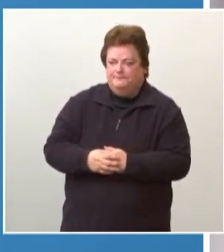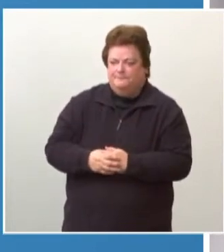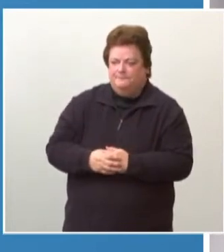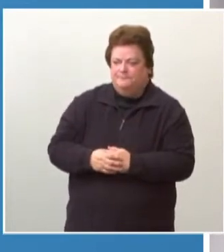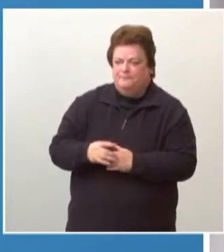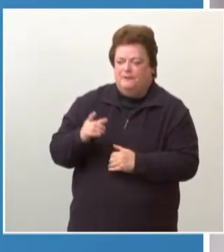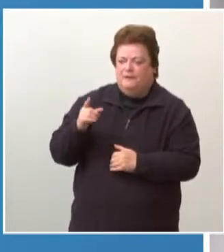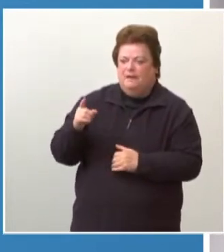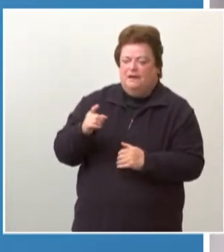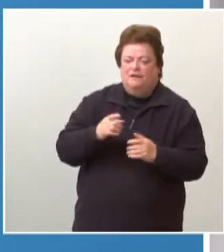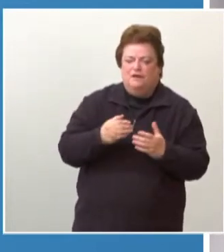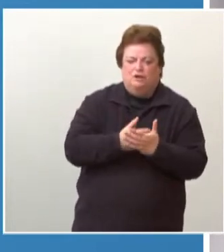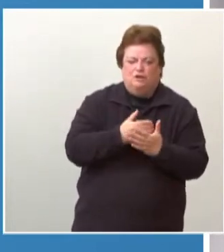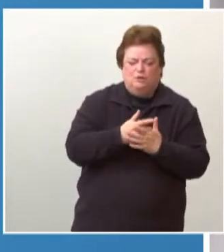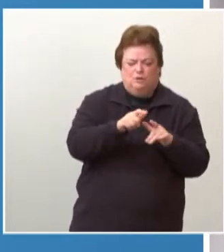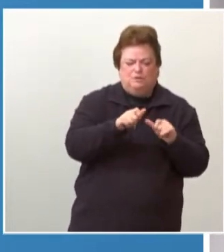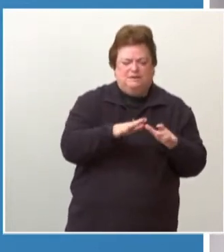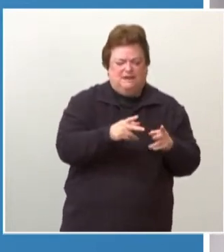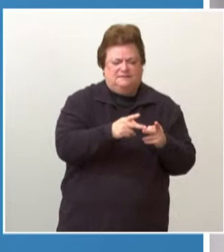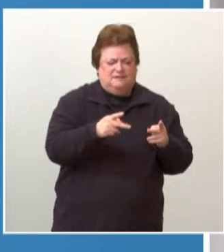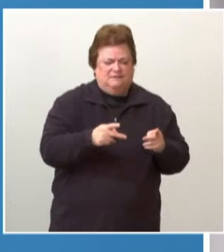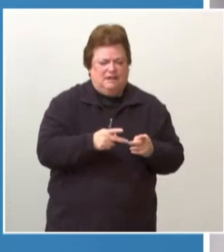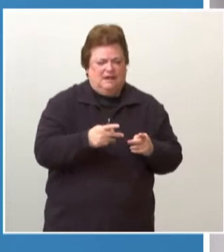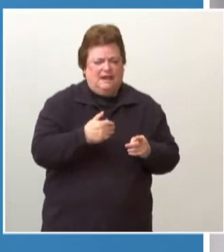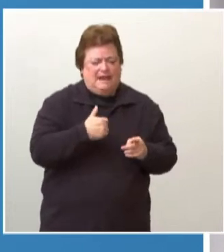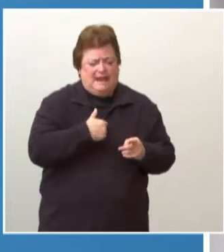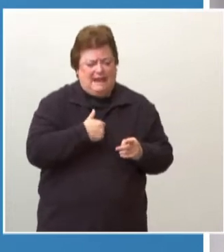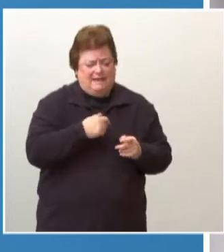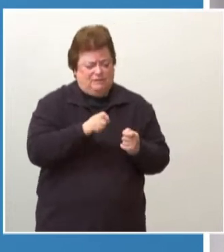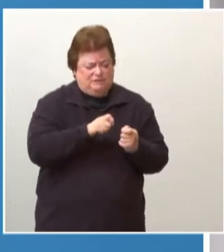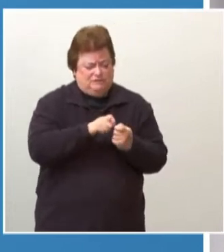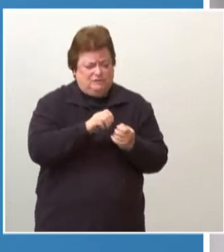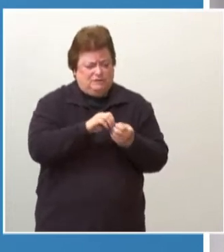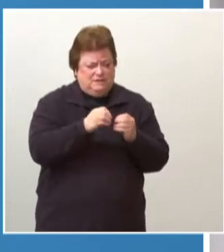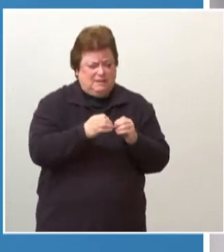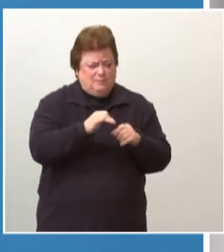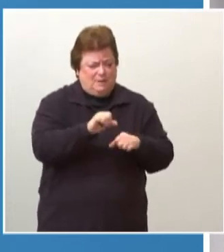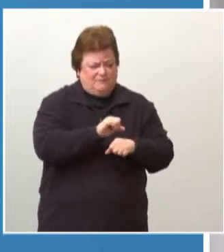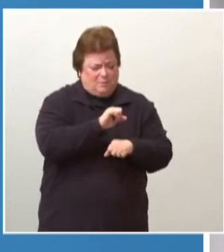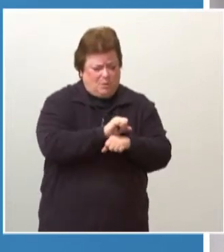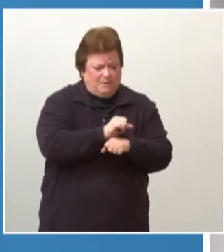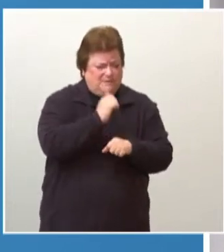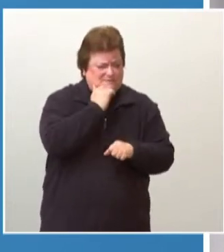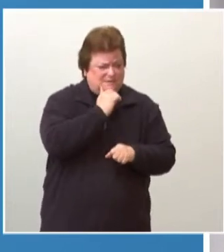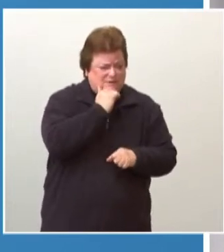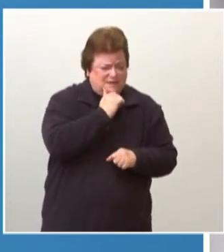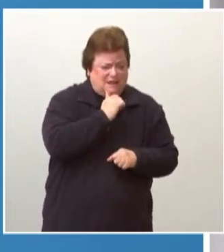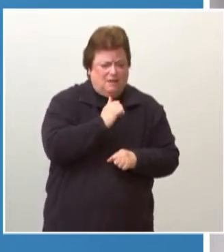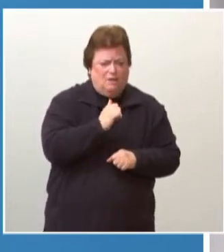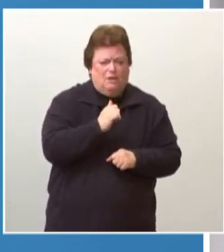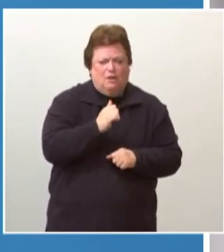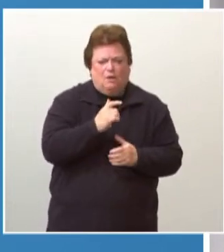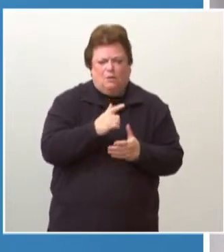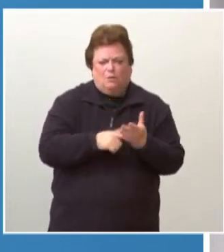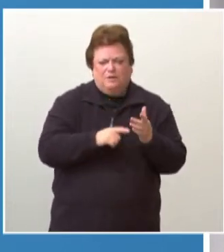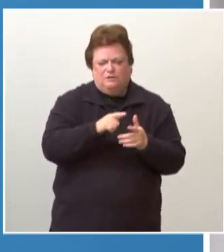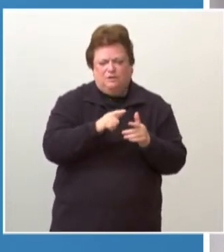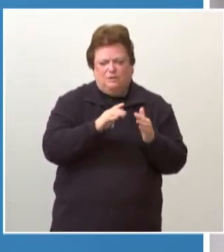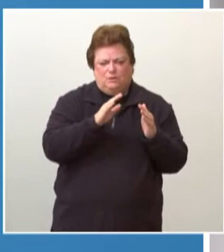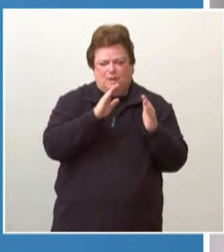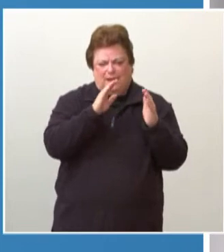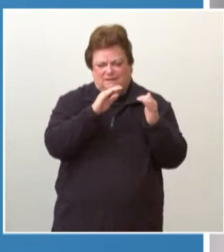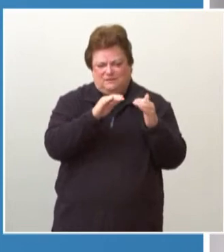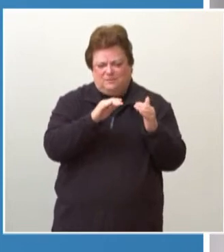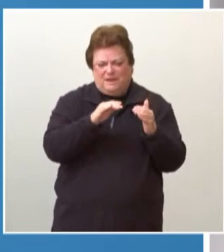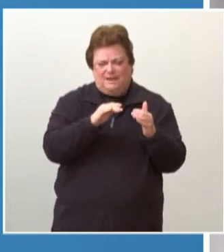for that new testing site, is there a certain number of appointments available a day? And what do you anticipate turnaround times